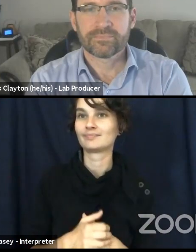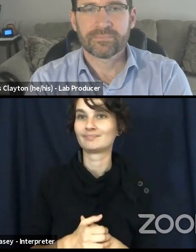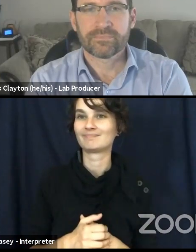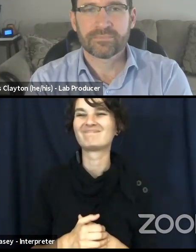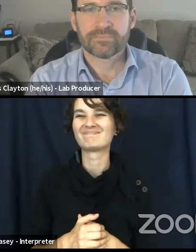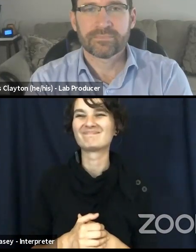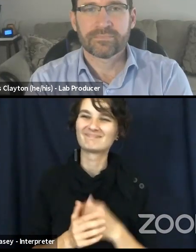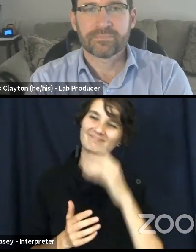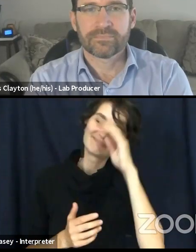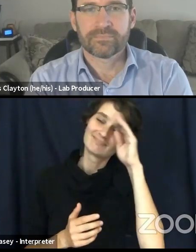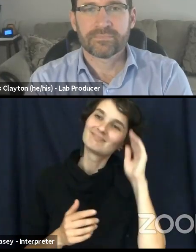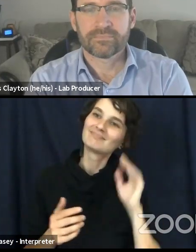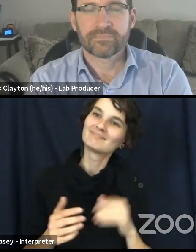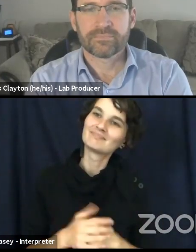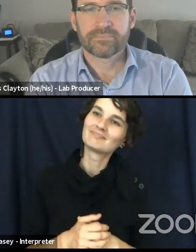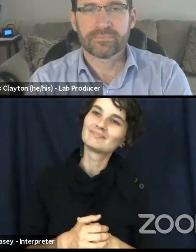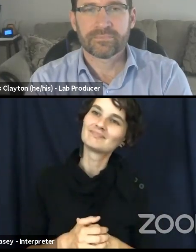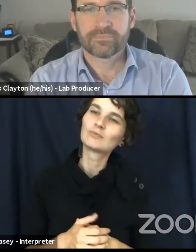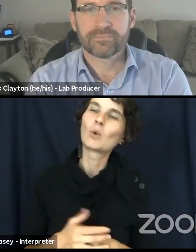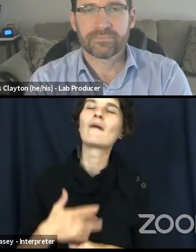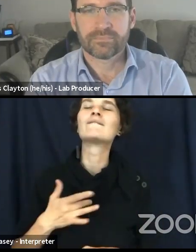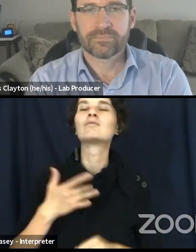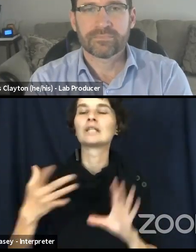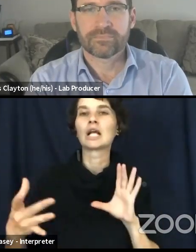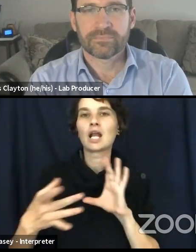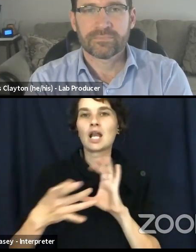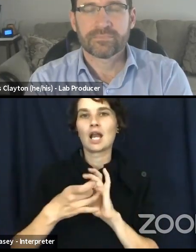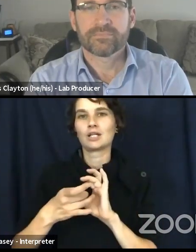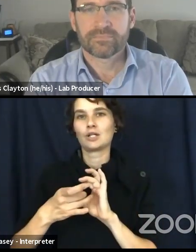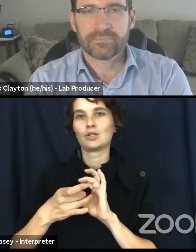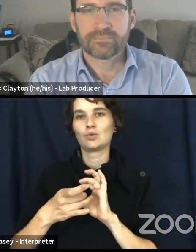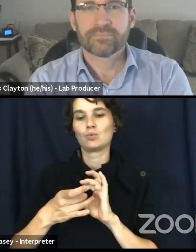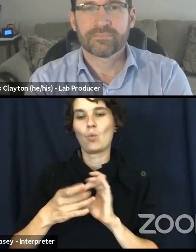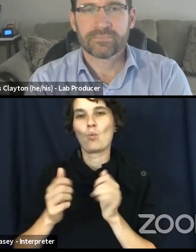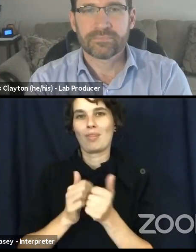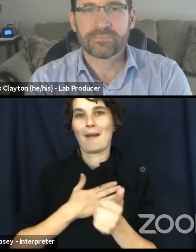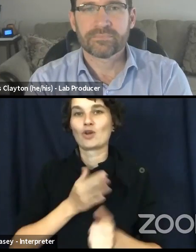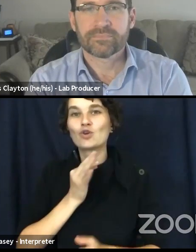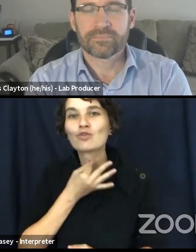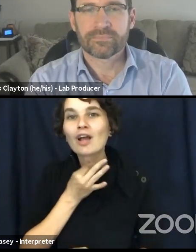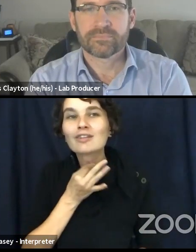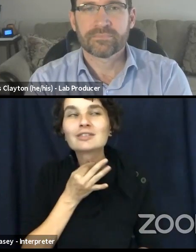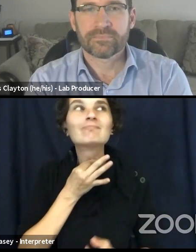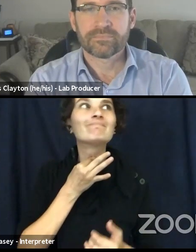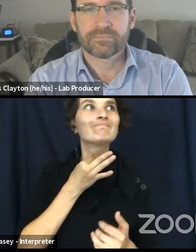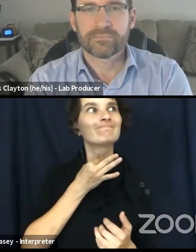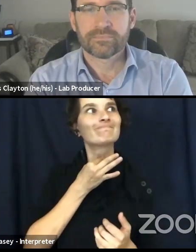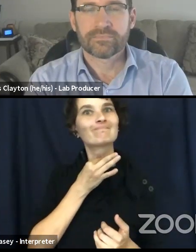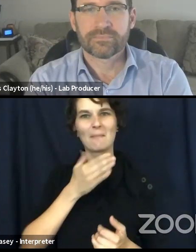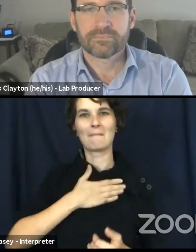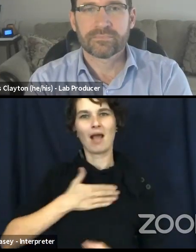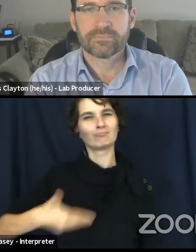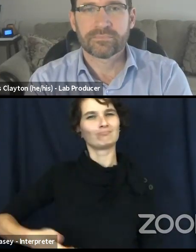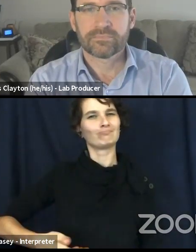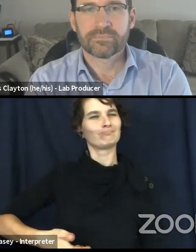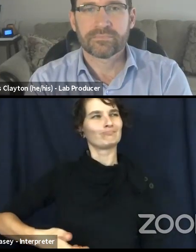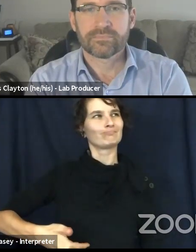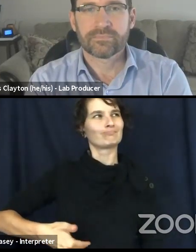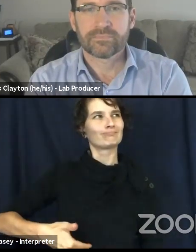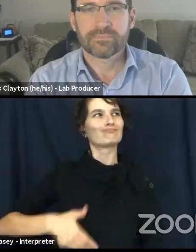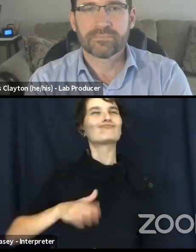It's connected me a lot closer to my curiosities and to the gut, and to just say,